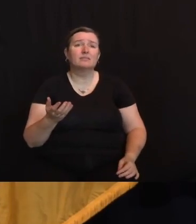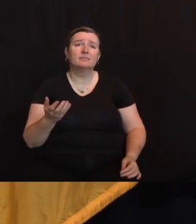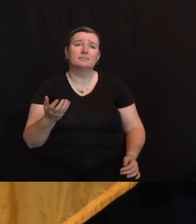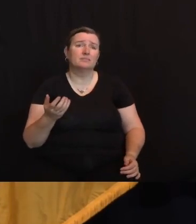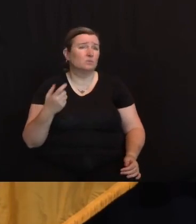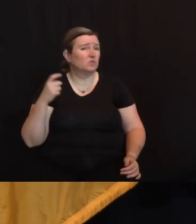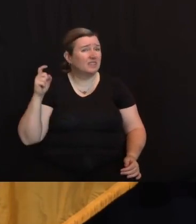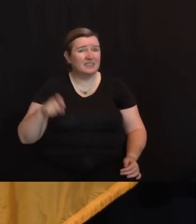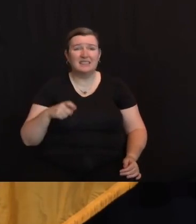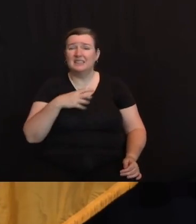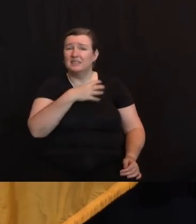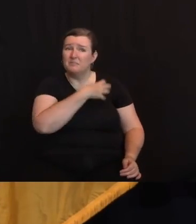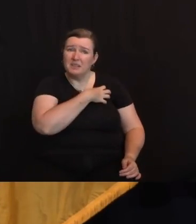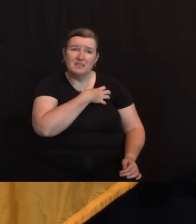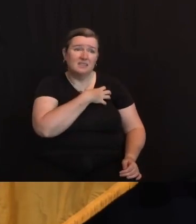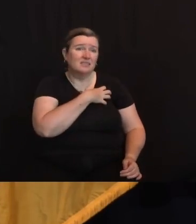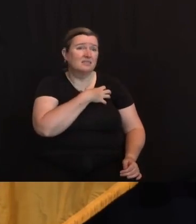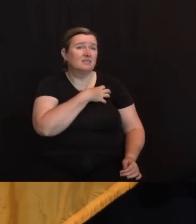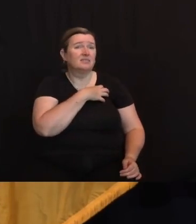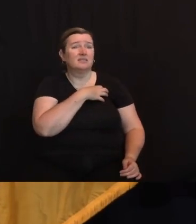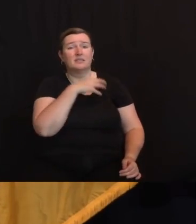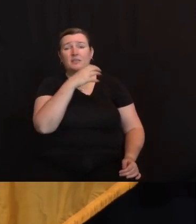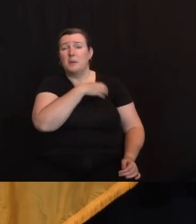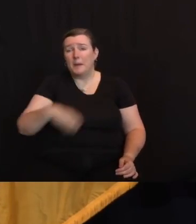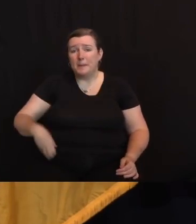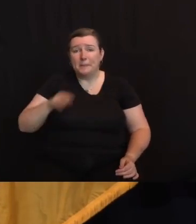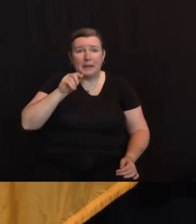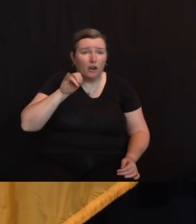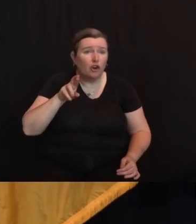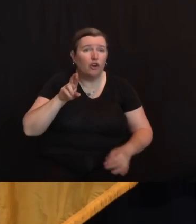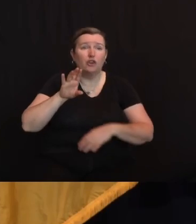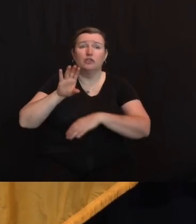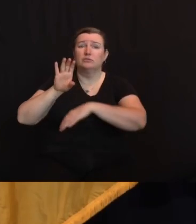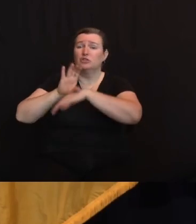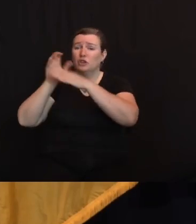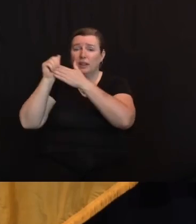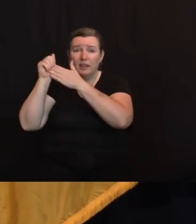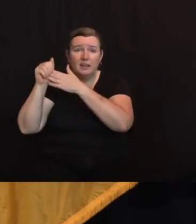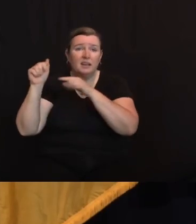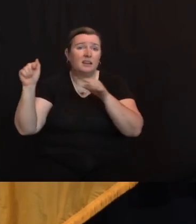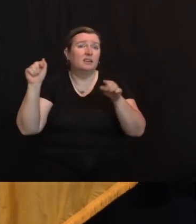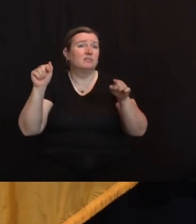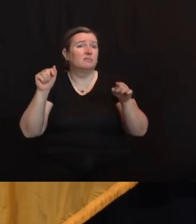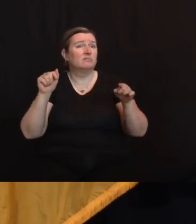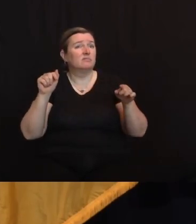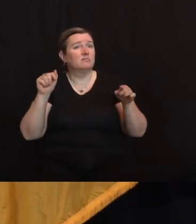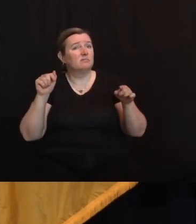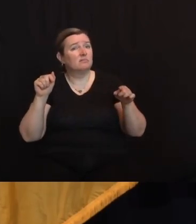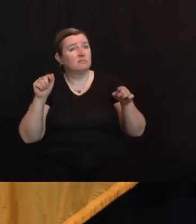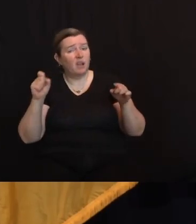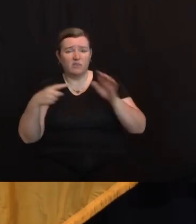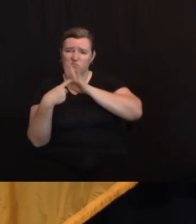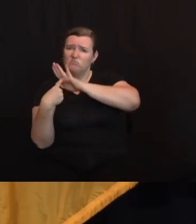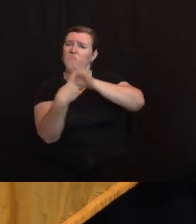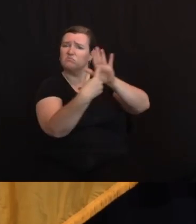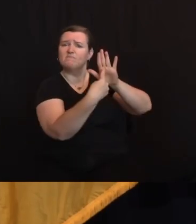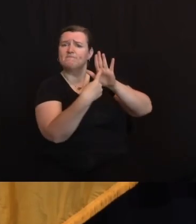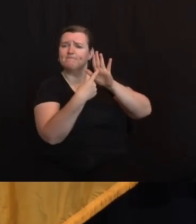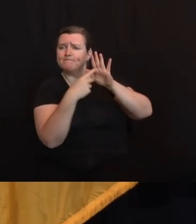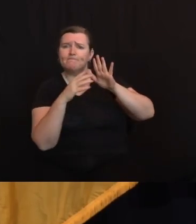enforcement, elected officials, faith leaders, community leaders, they need to lead by example and wear face coverings themselves, not just for their